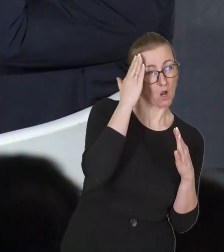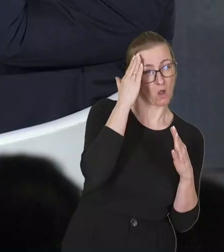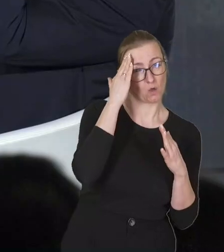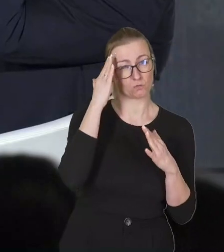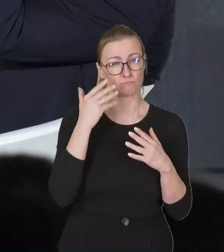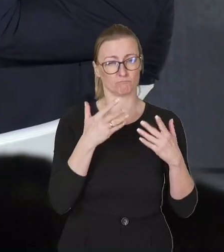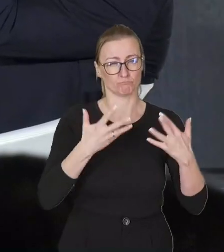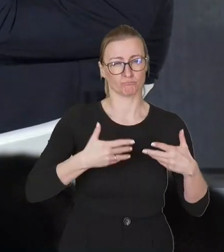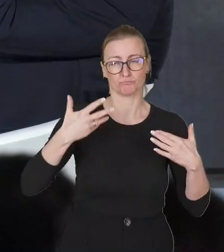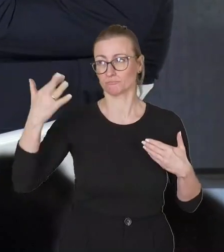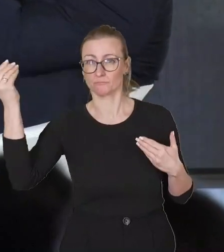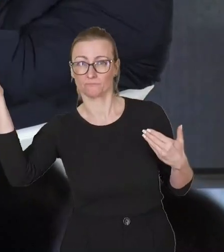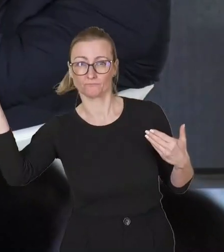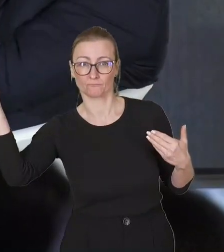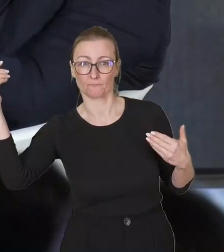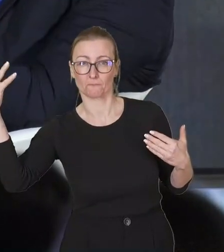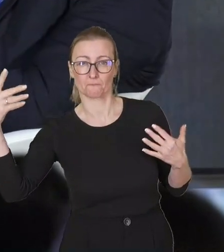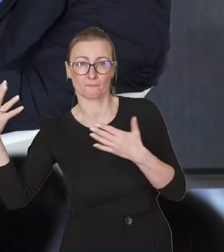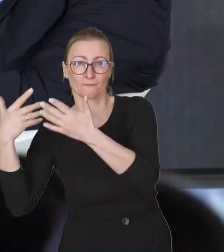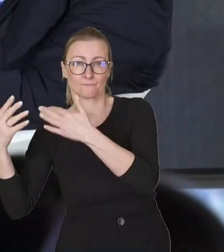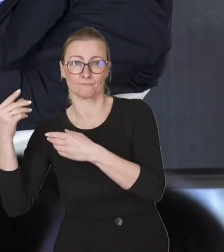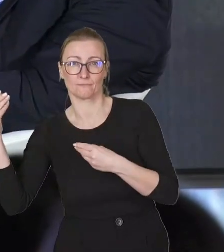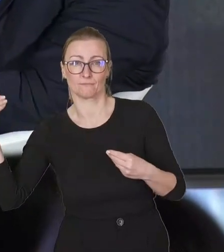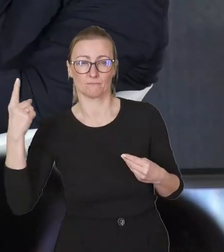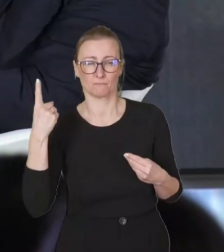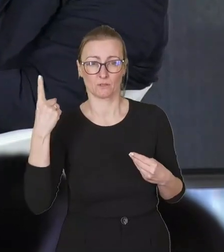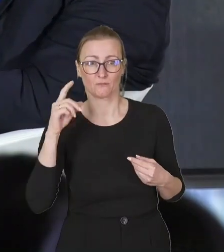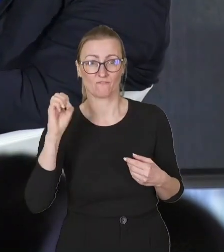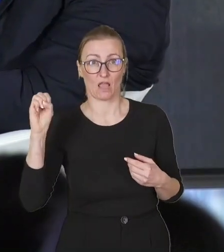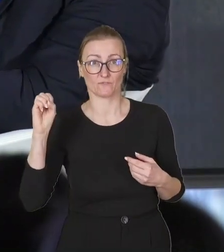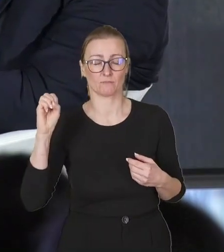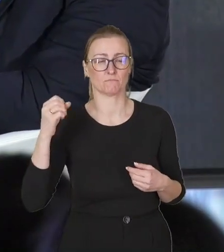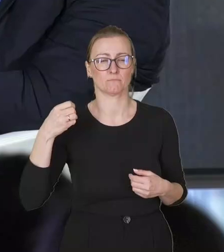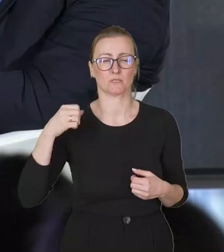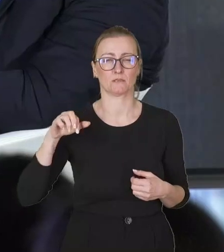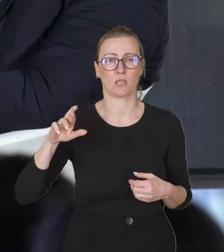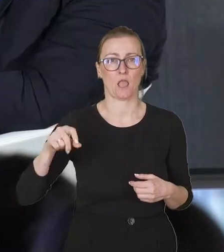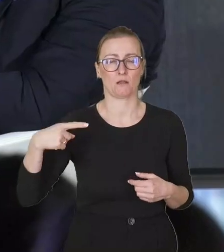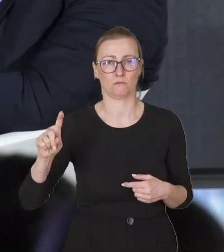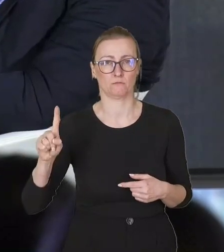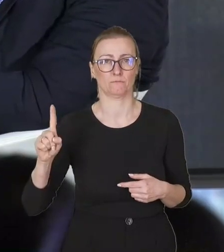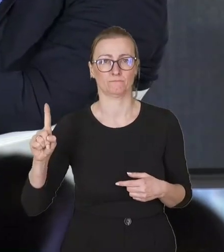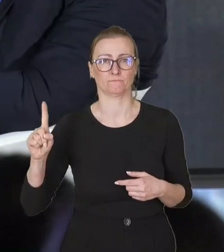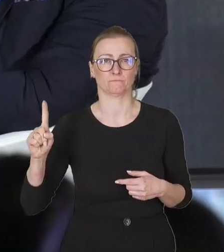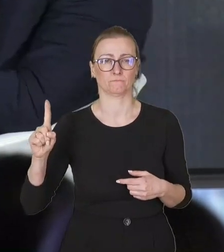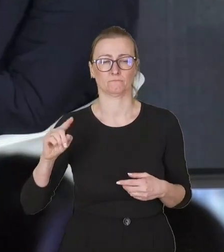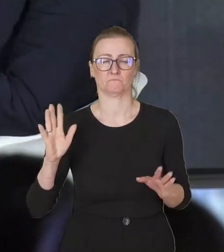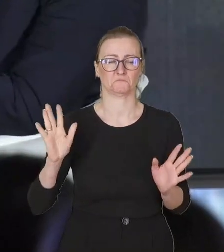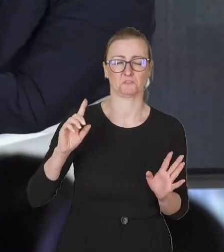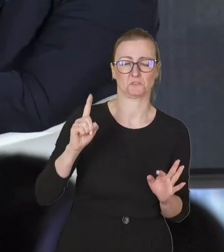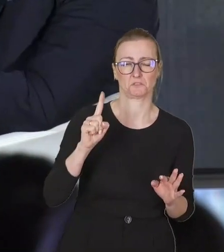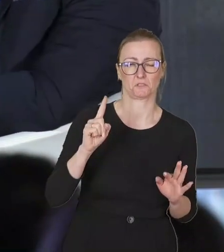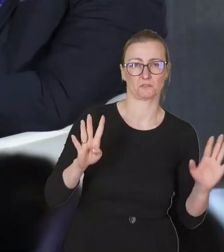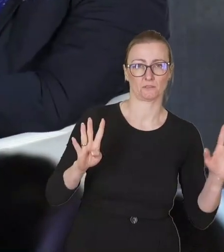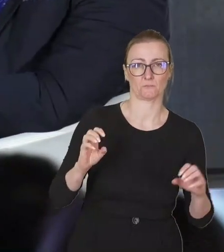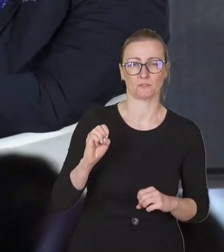150 billions of zlotys to 190 billions. I'm not saying it to diminish